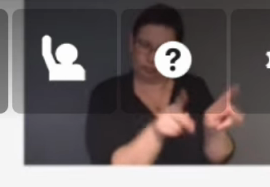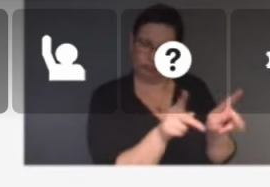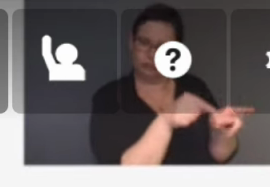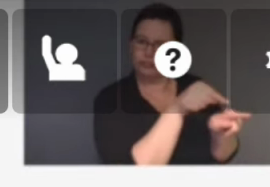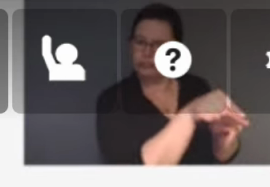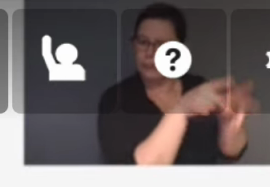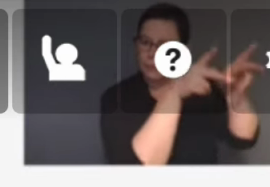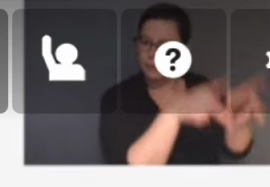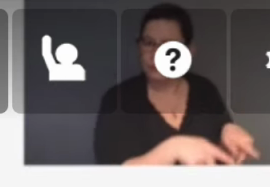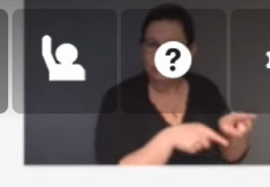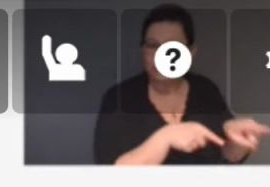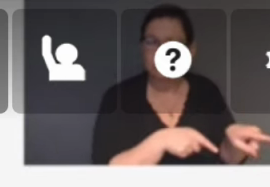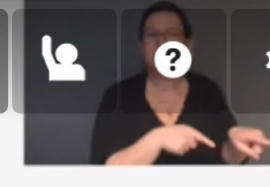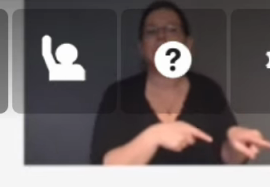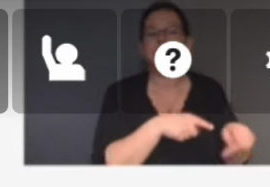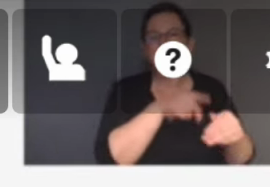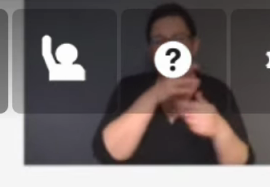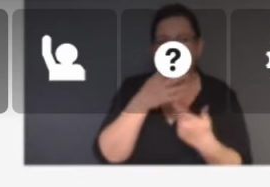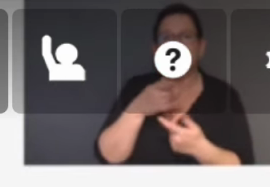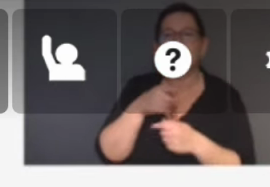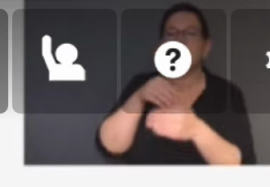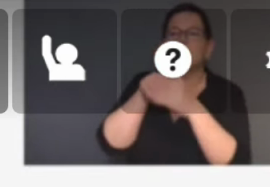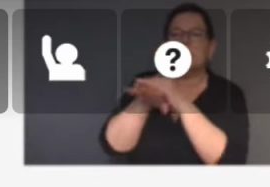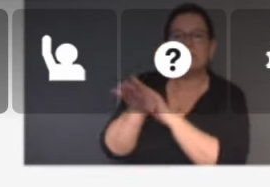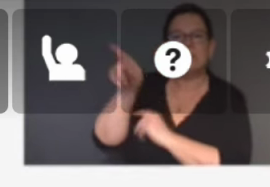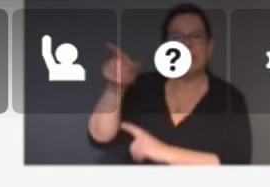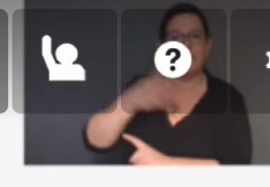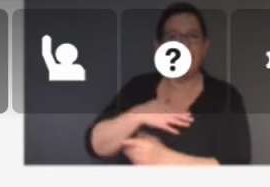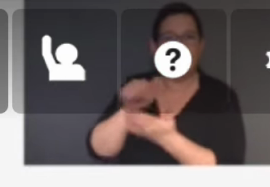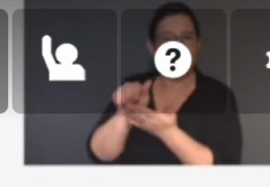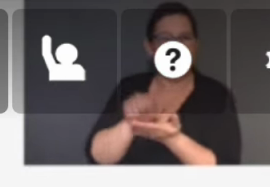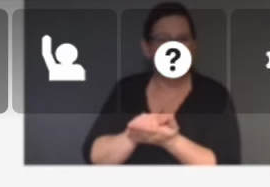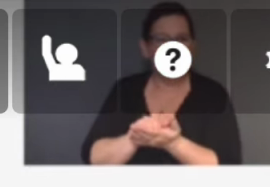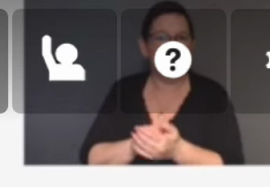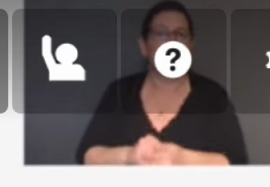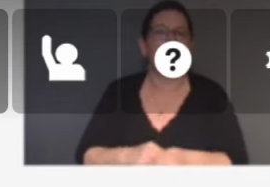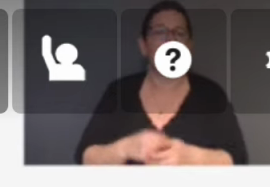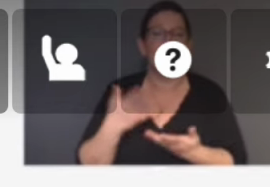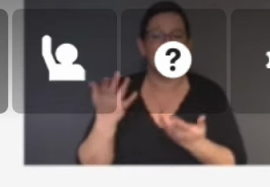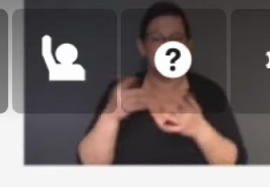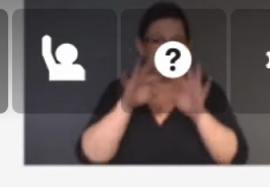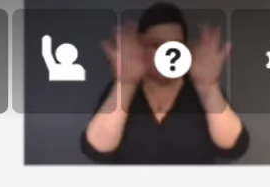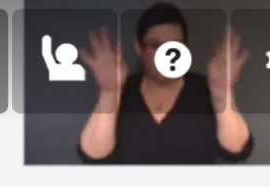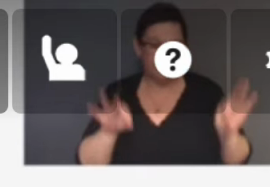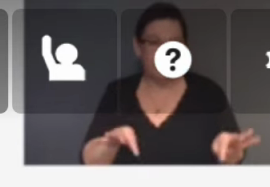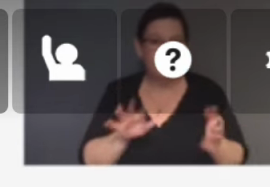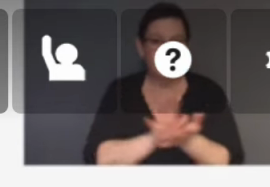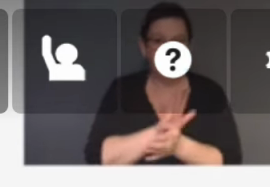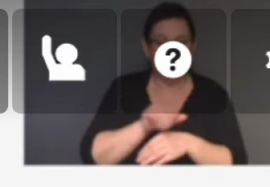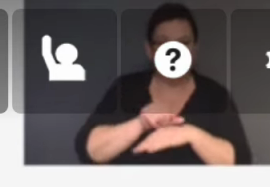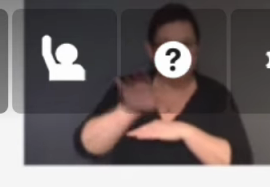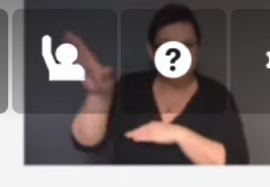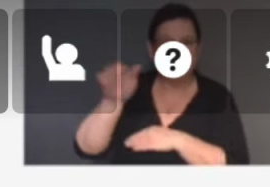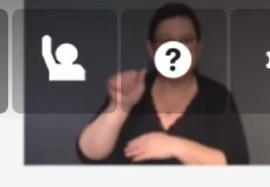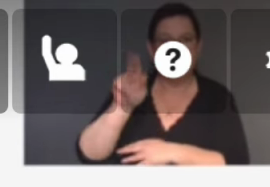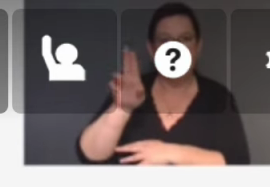AUT-01. Authorize a representative for offline access and sending it to the CRA.